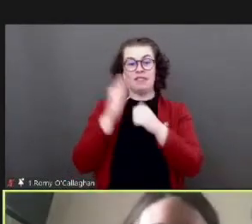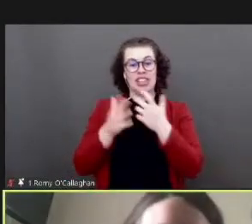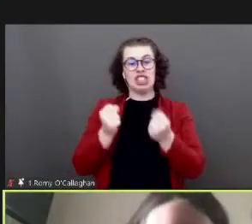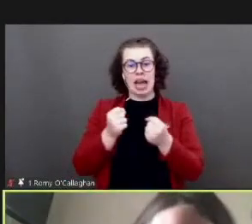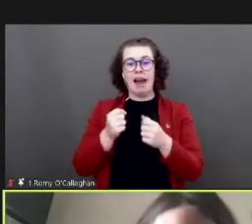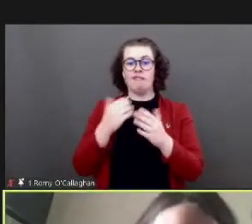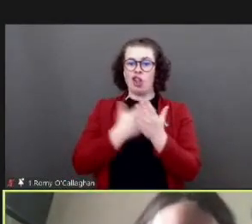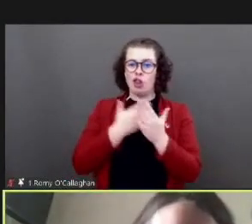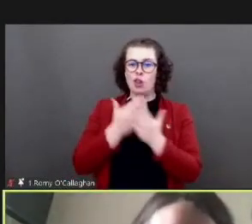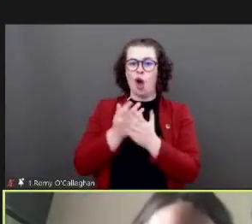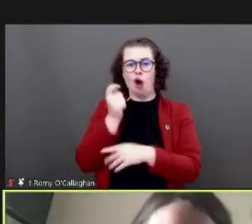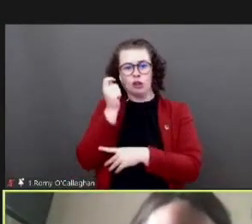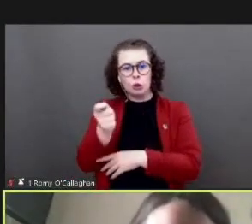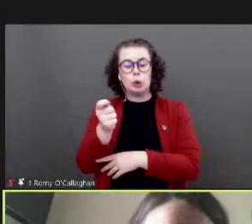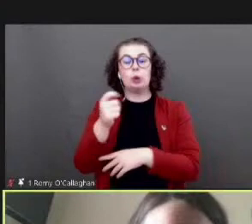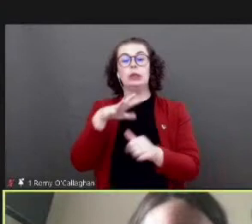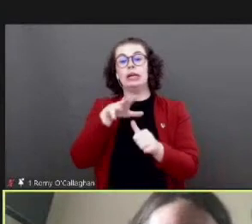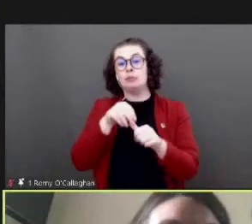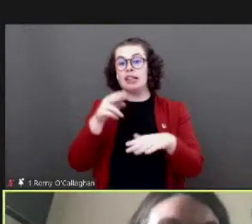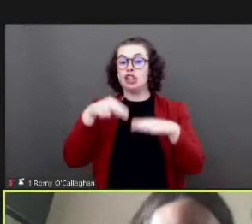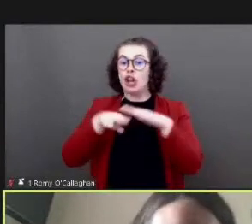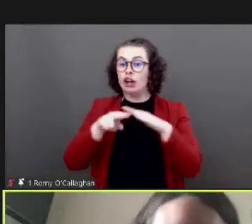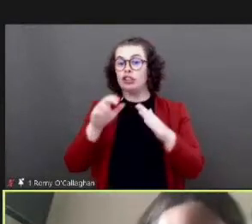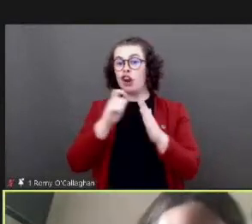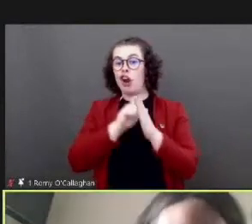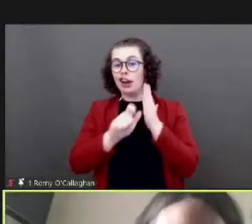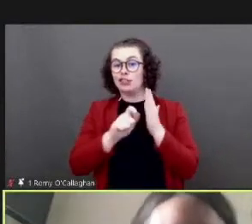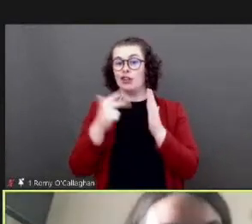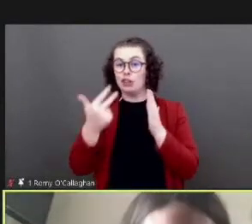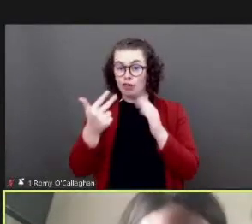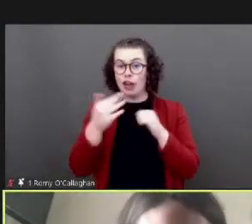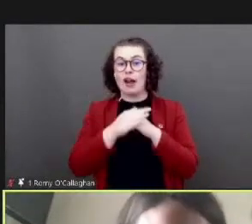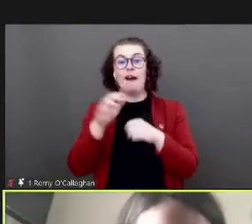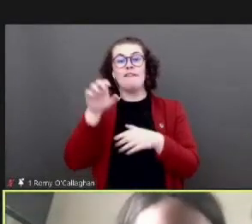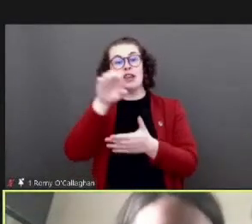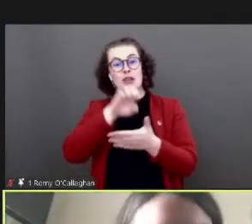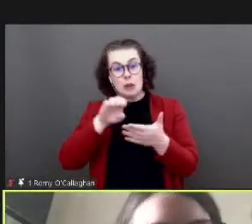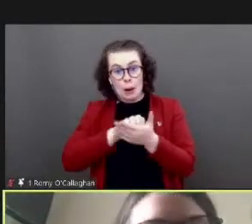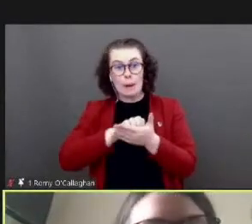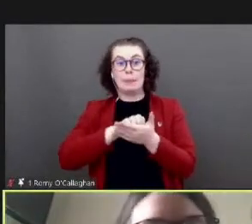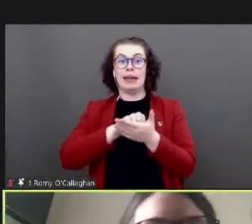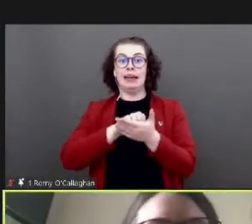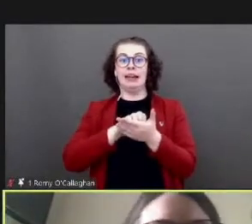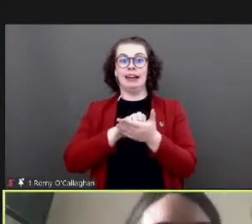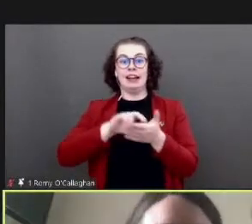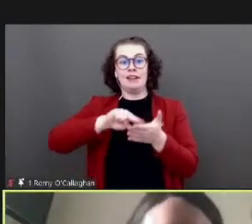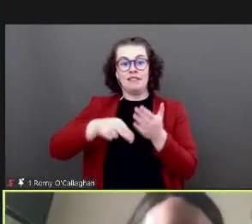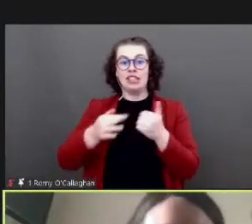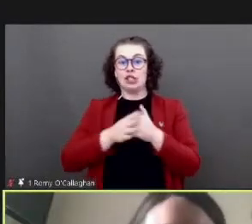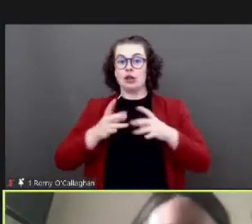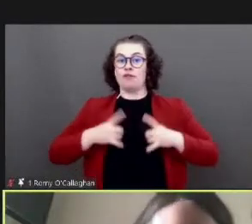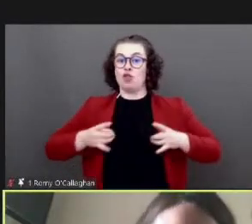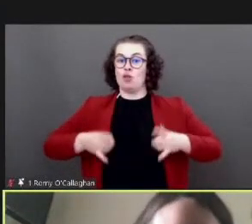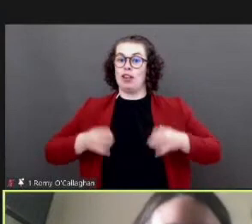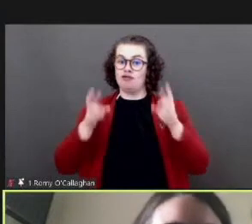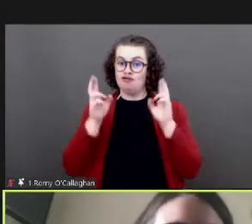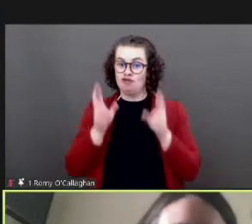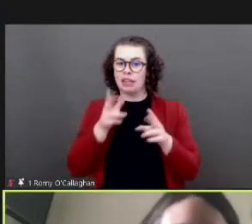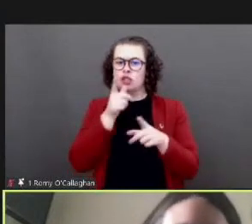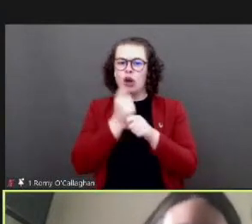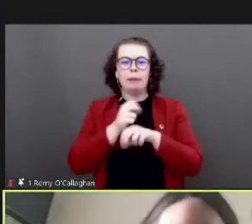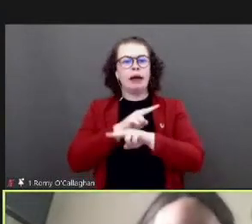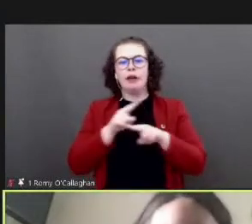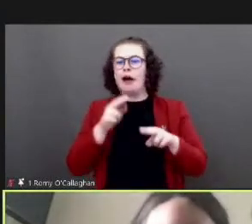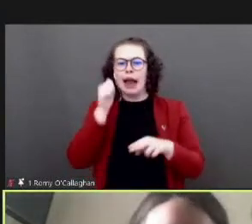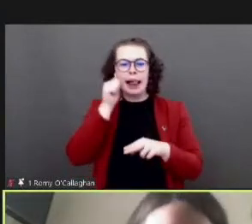particularly under Article 3 of the European Court of Human or the European Convention of Human Rights in the European Court of Human Rights, looking at prohibition of torture